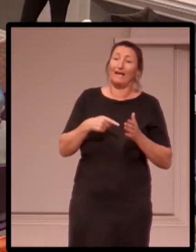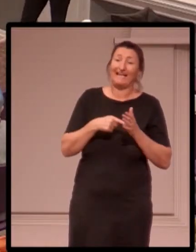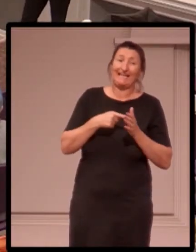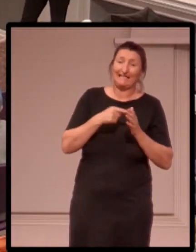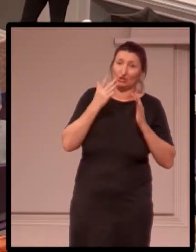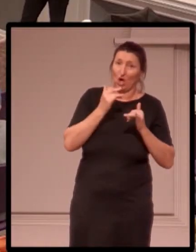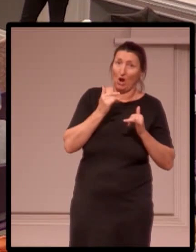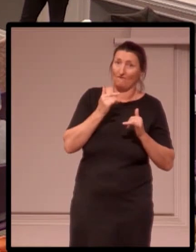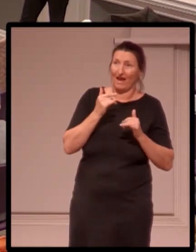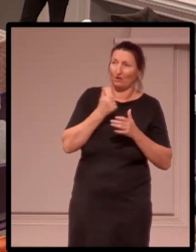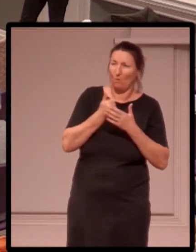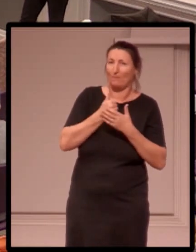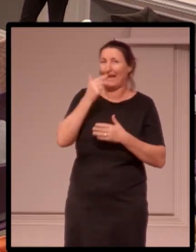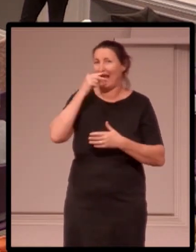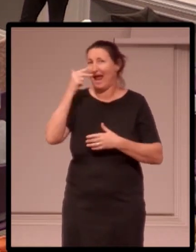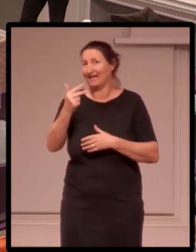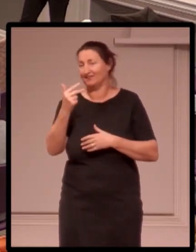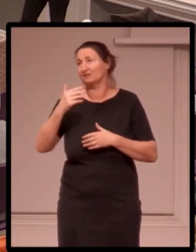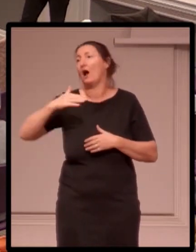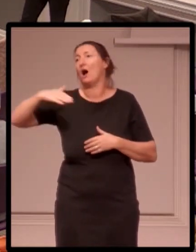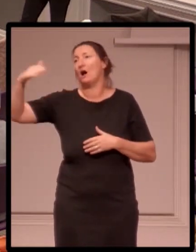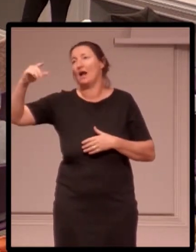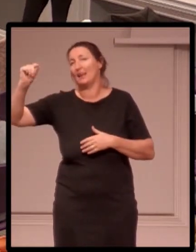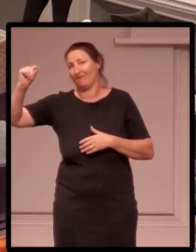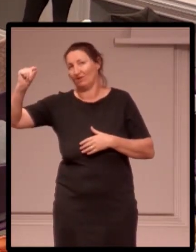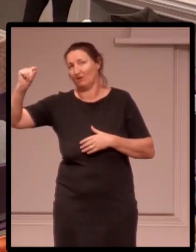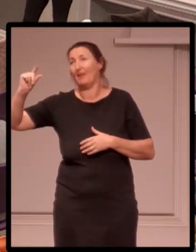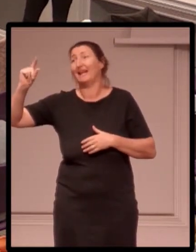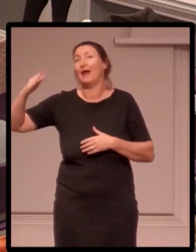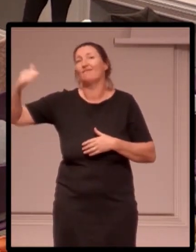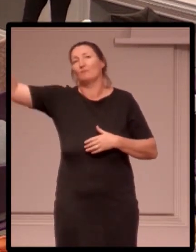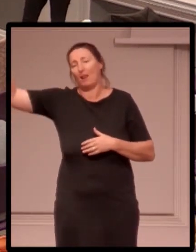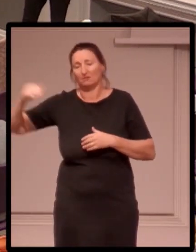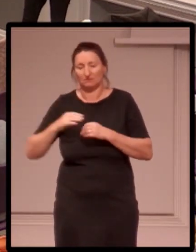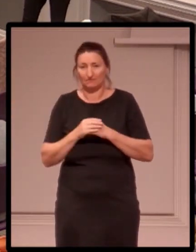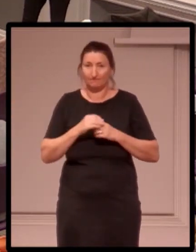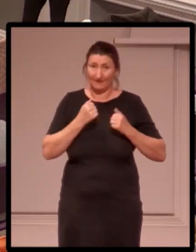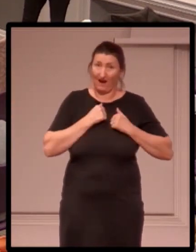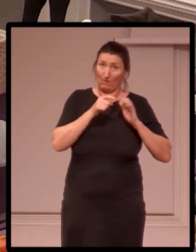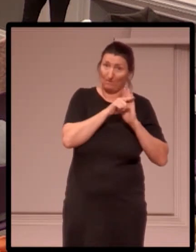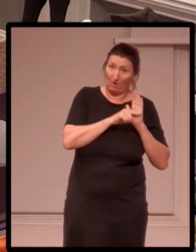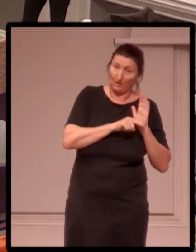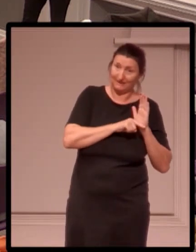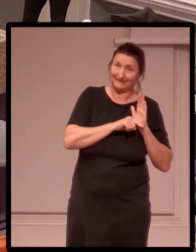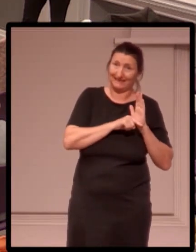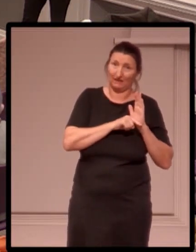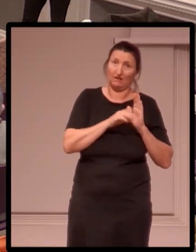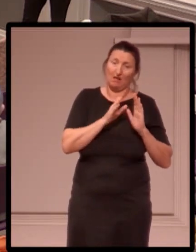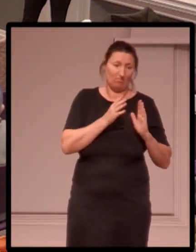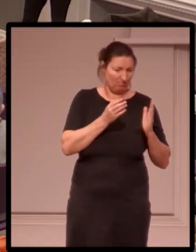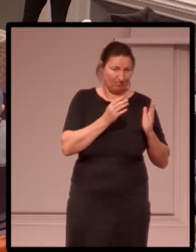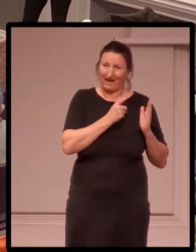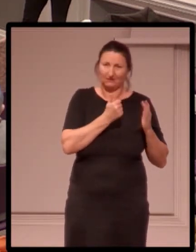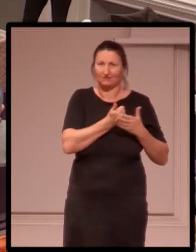from 8 to 11 and then 11 plus. So our policy agenda isn't